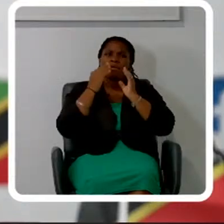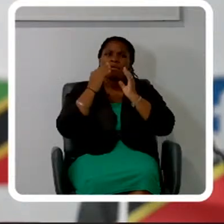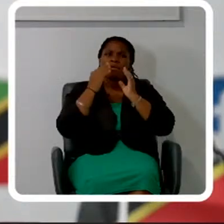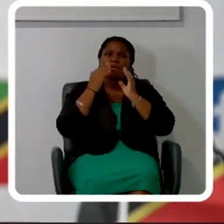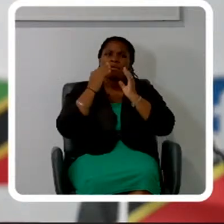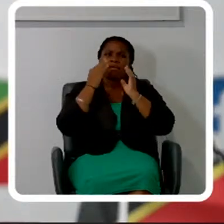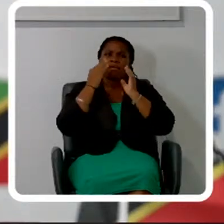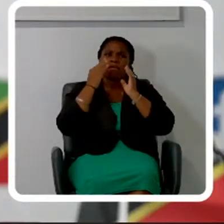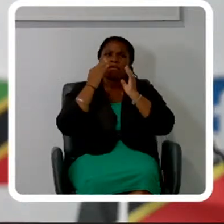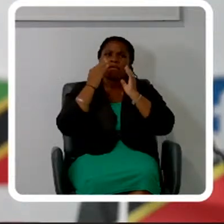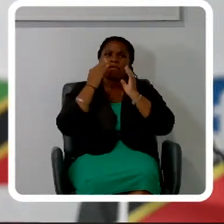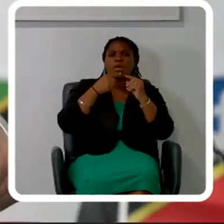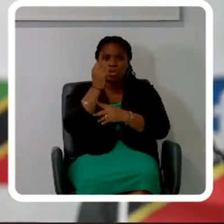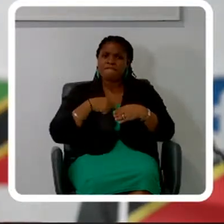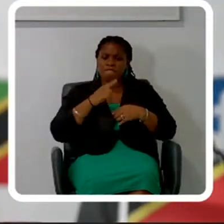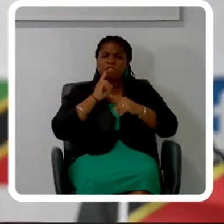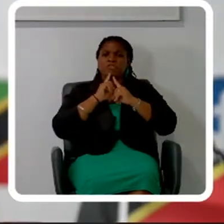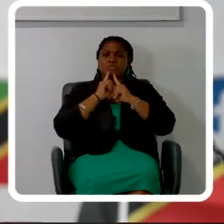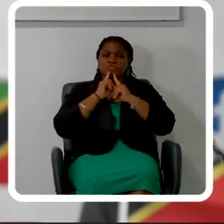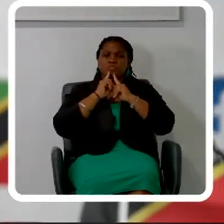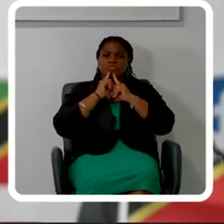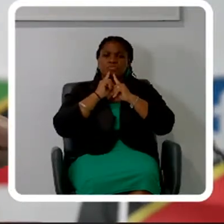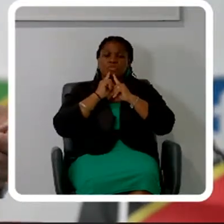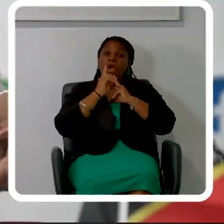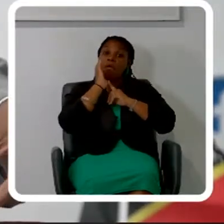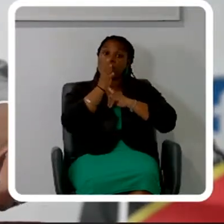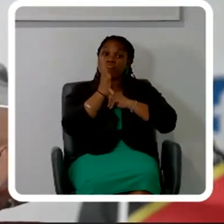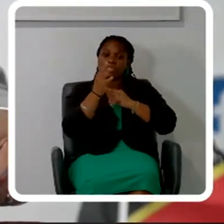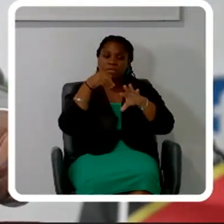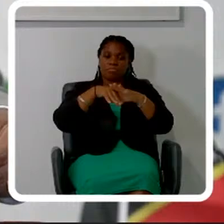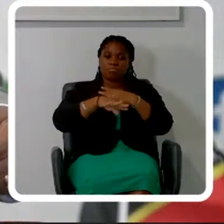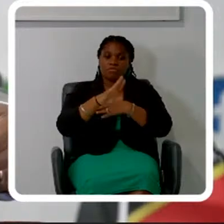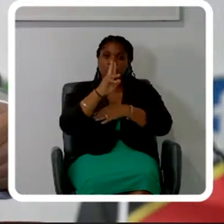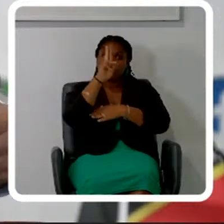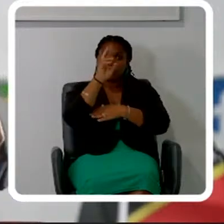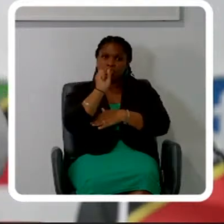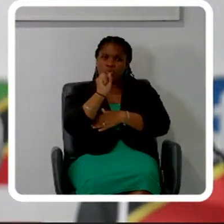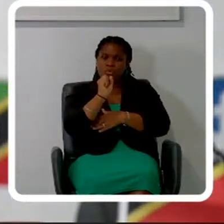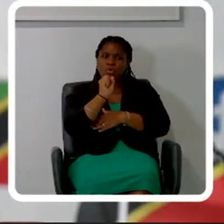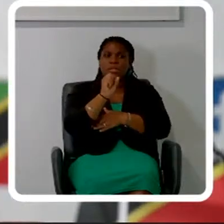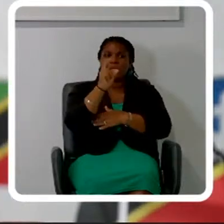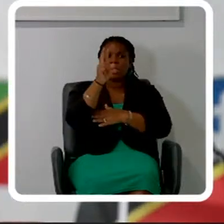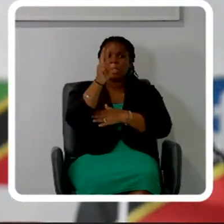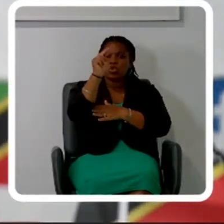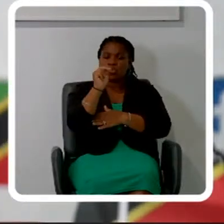my UN speech, which covered a number of salient points. I know,